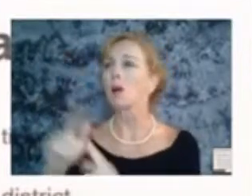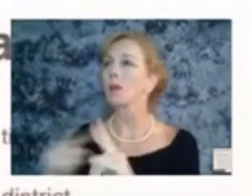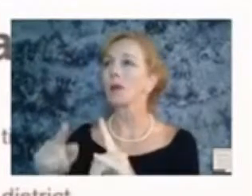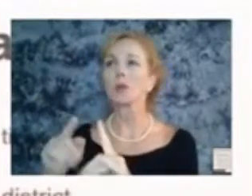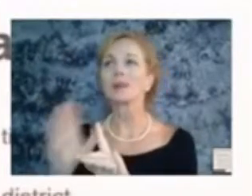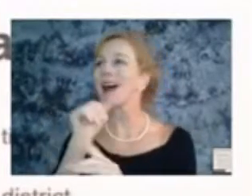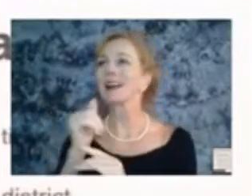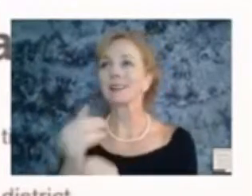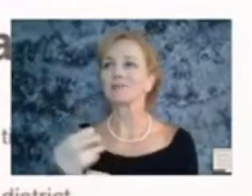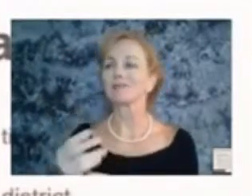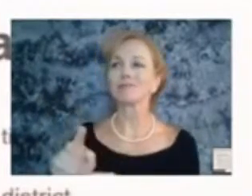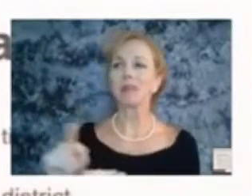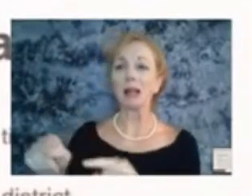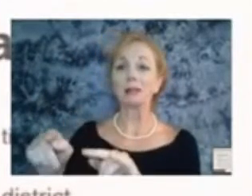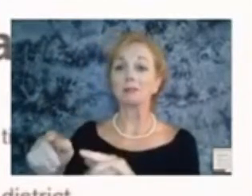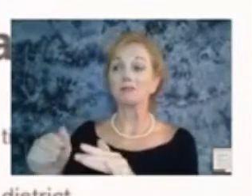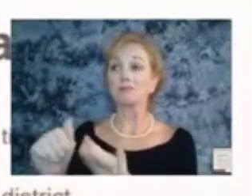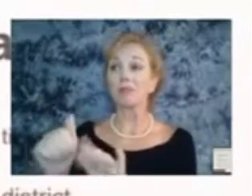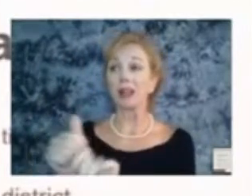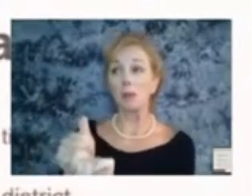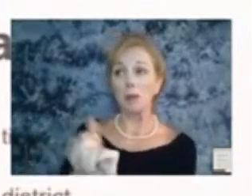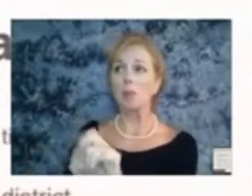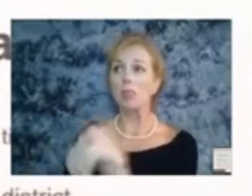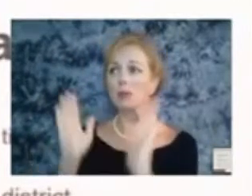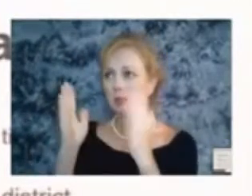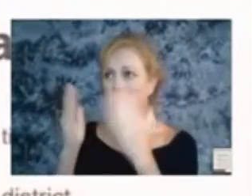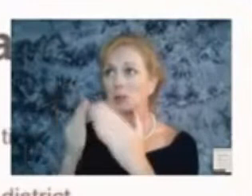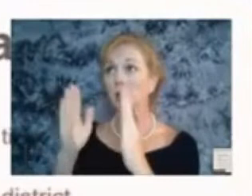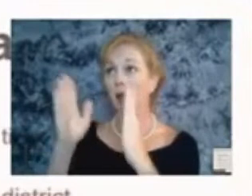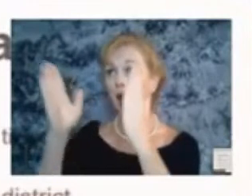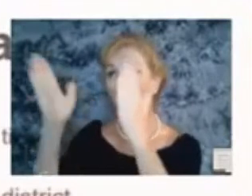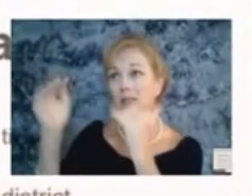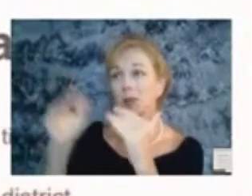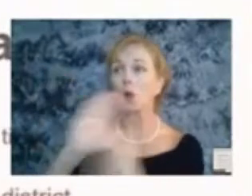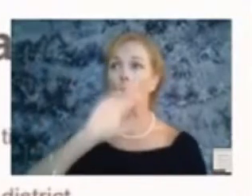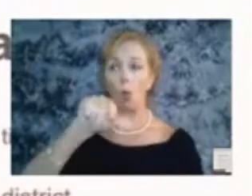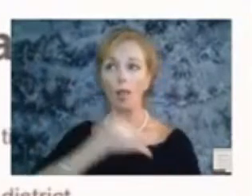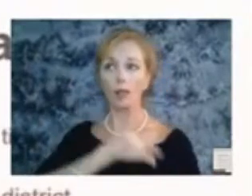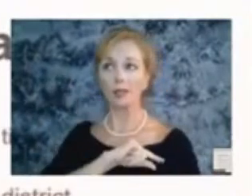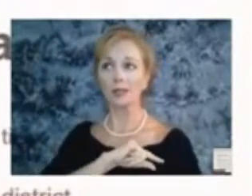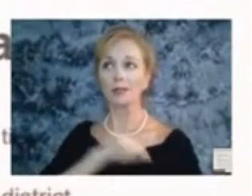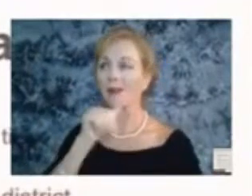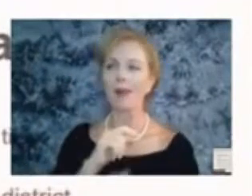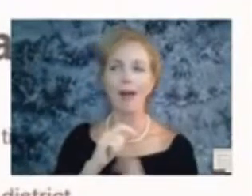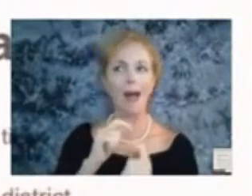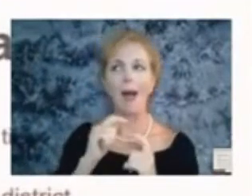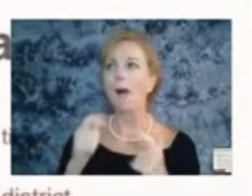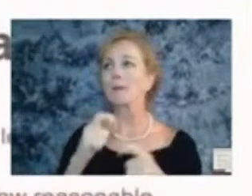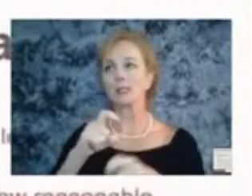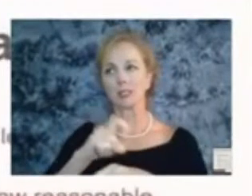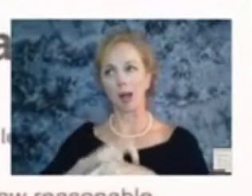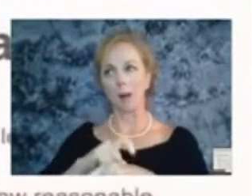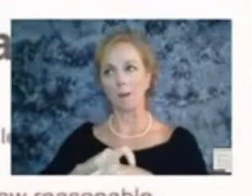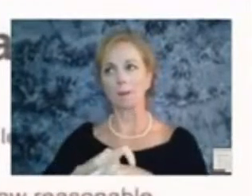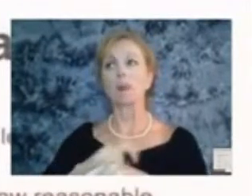on our expectations, but we are going to center our expectations on quality, not quantity. As we have an opportunity